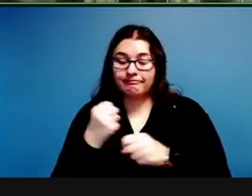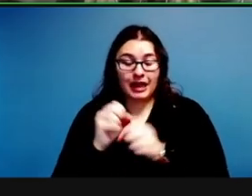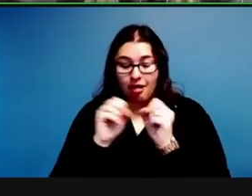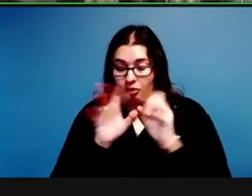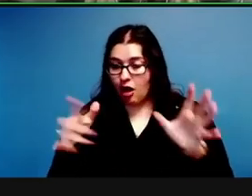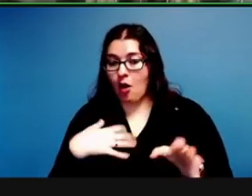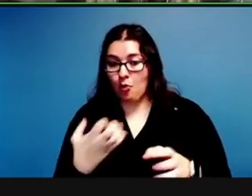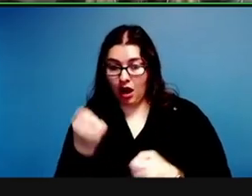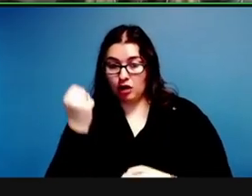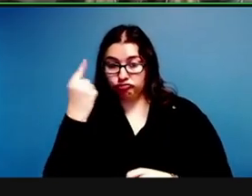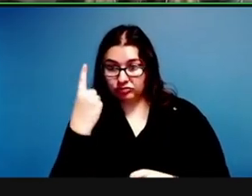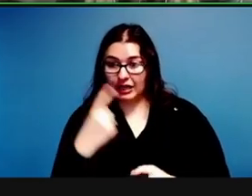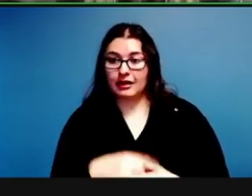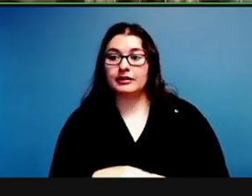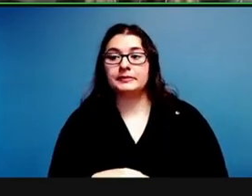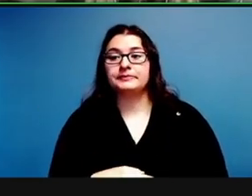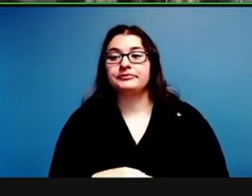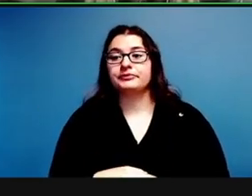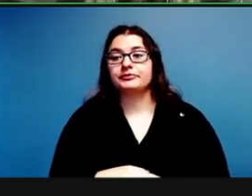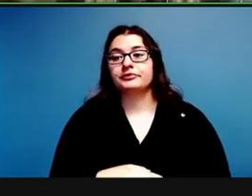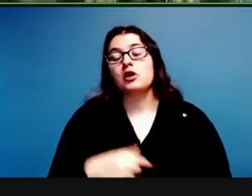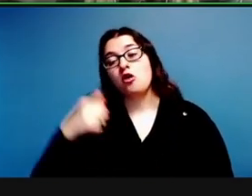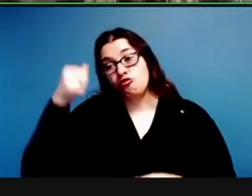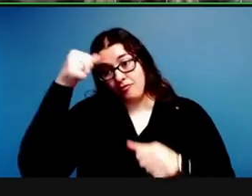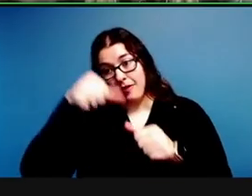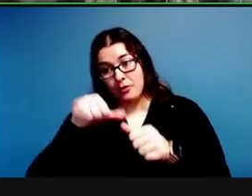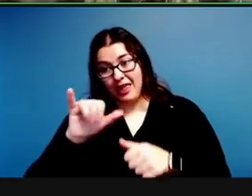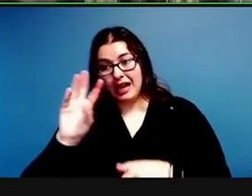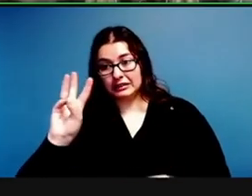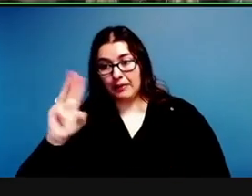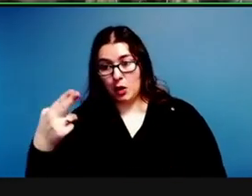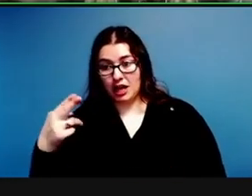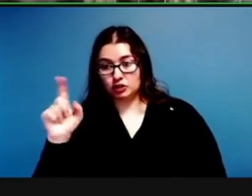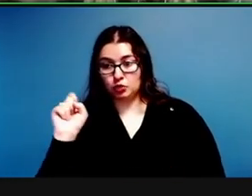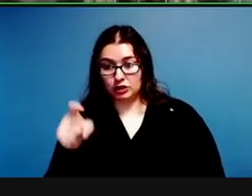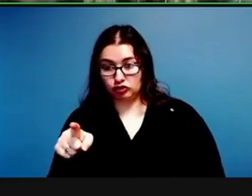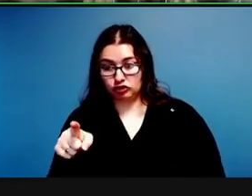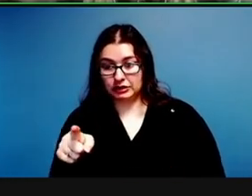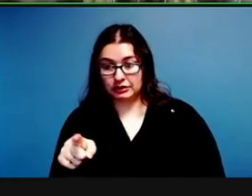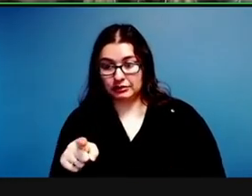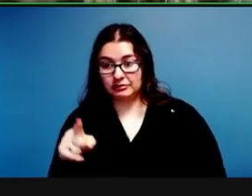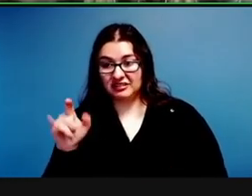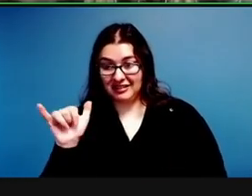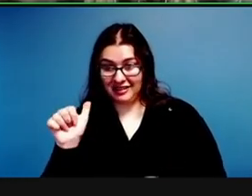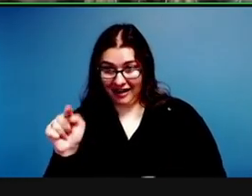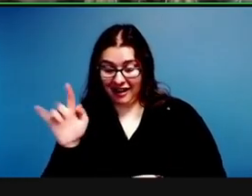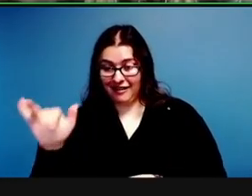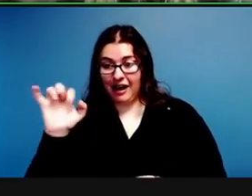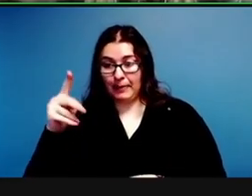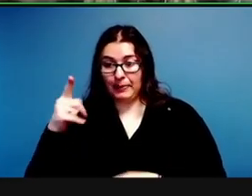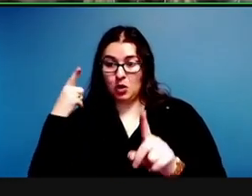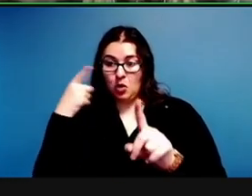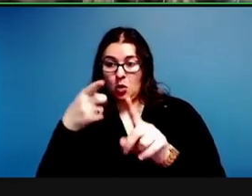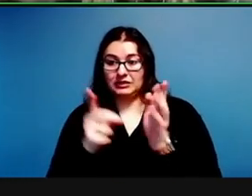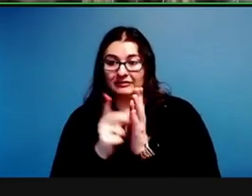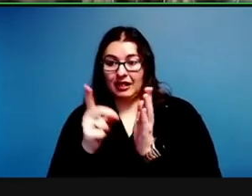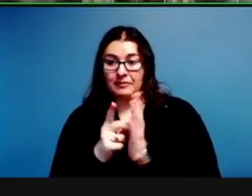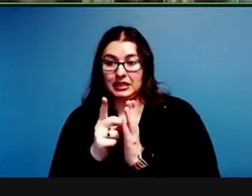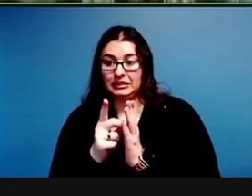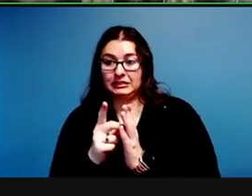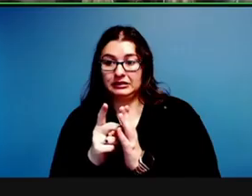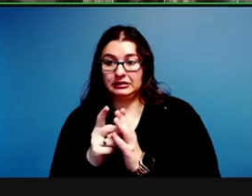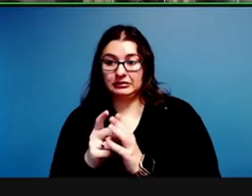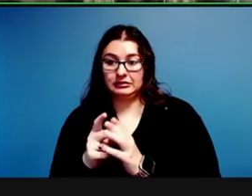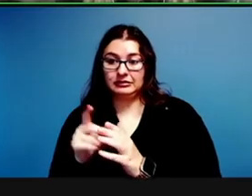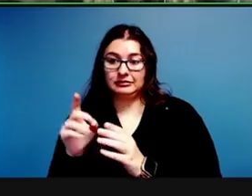need to understand. So again, remember those WH questions at that IEP goal development